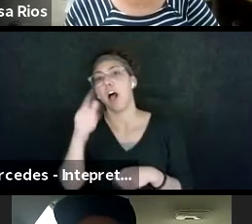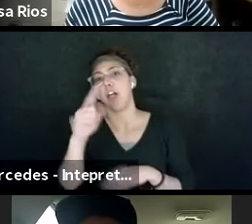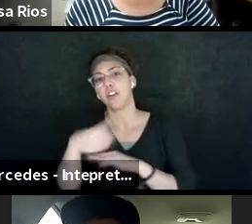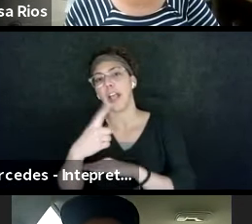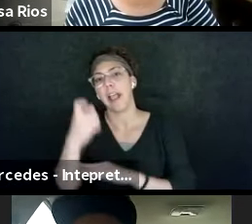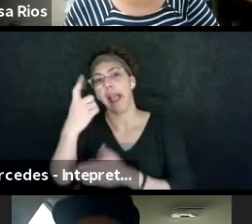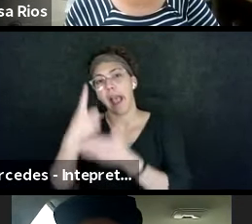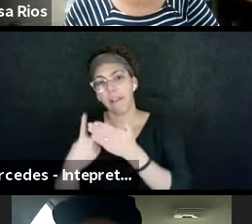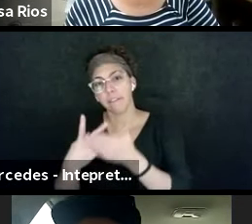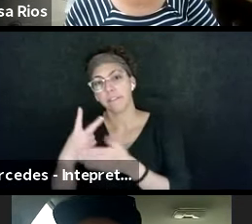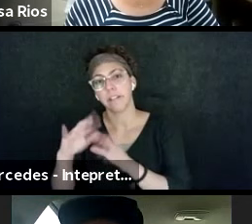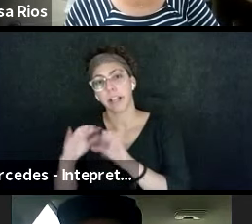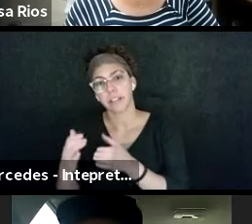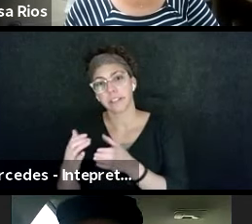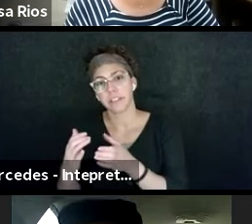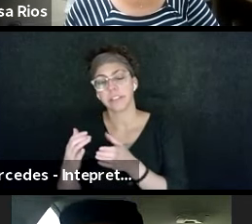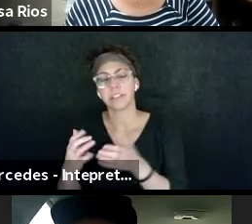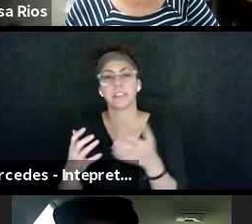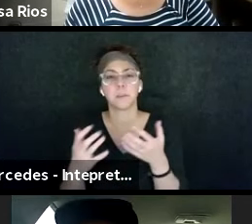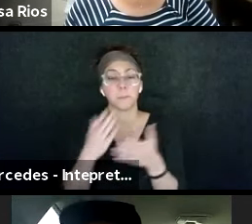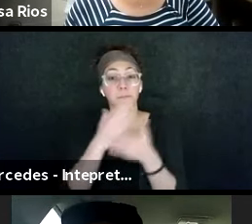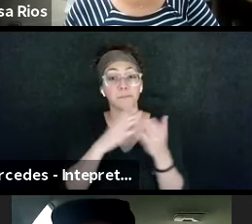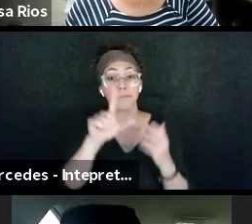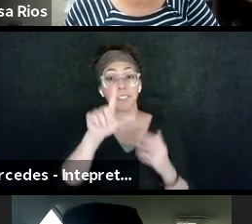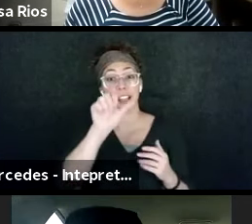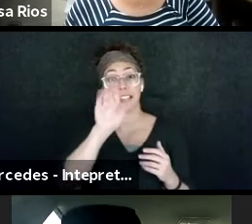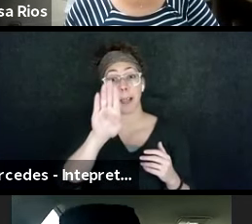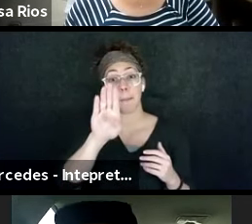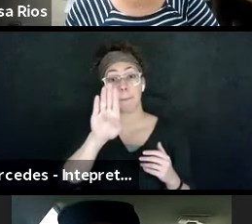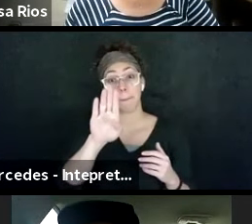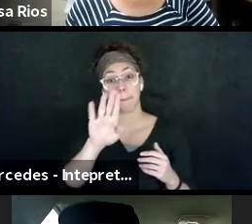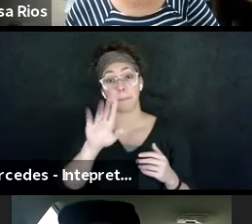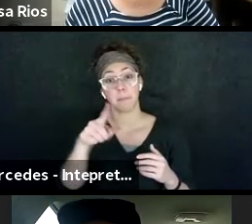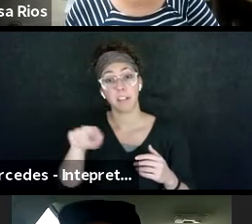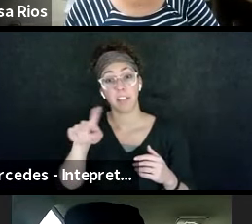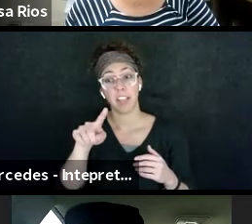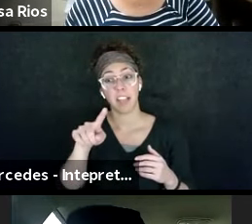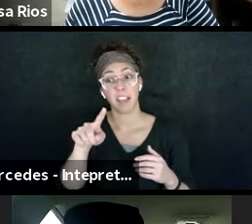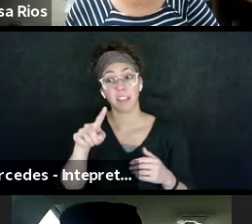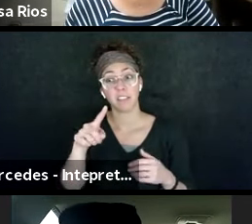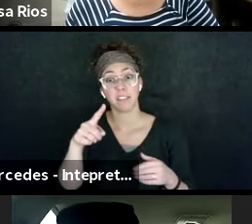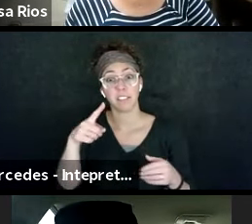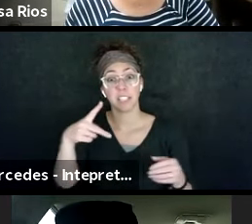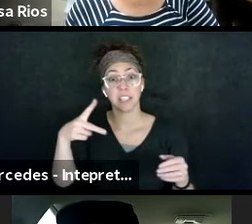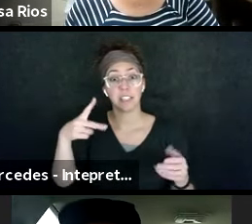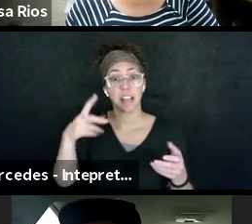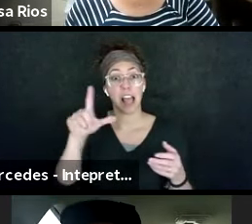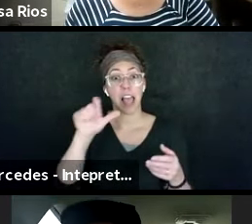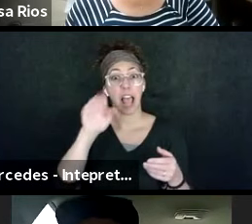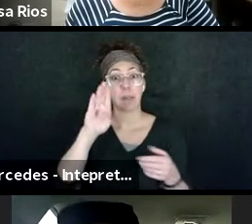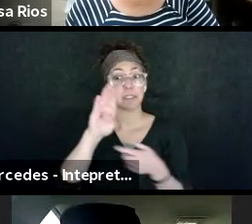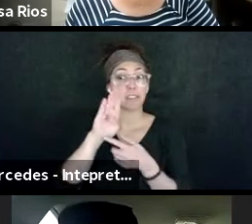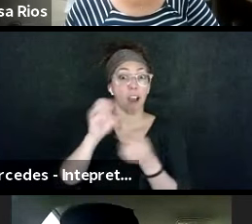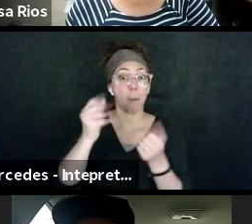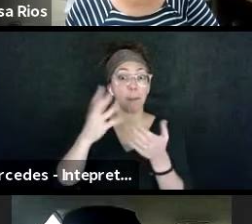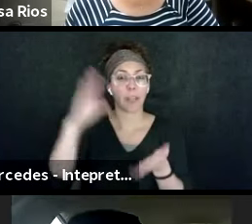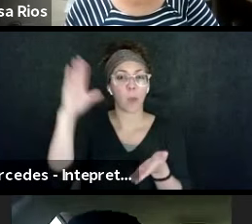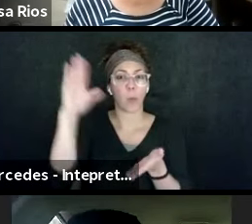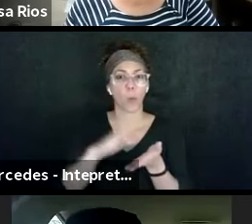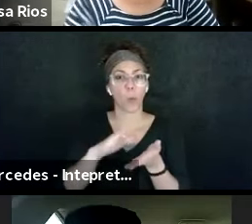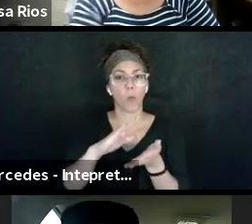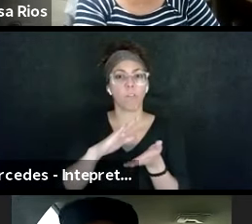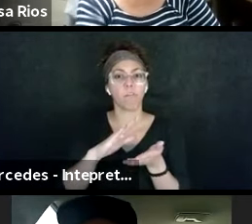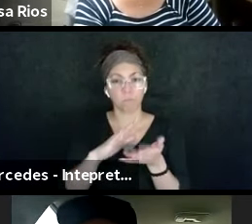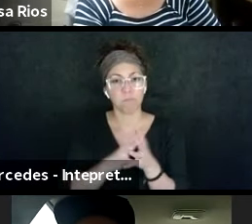day. Some of our lab classes have actually cut down the number of labs, but that allows